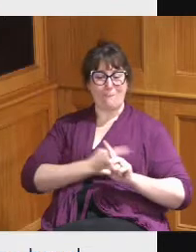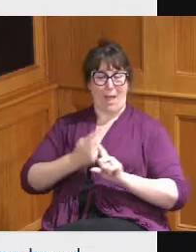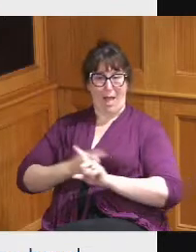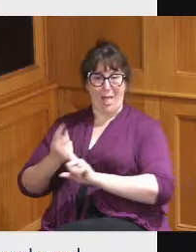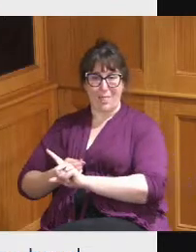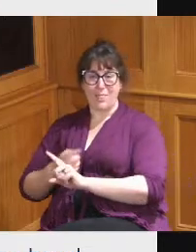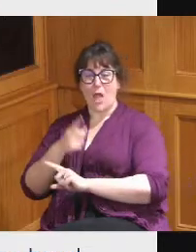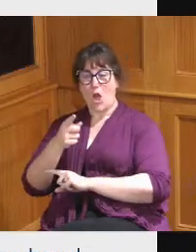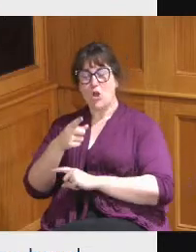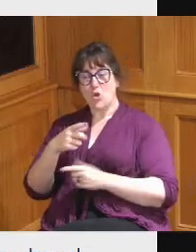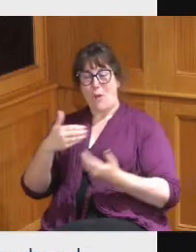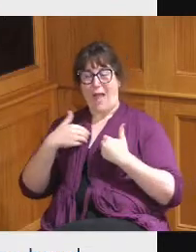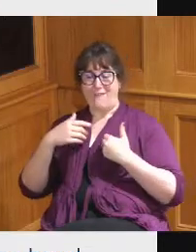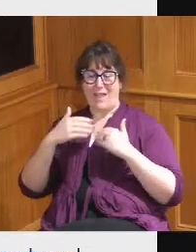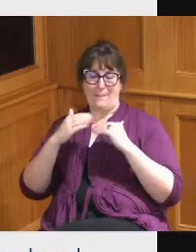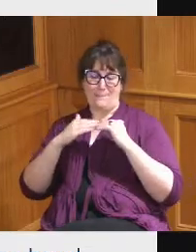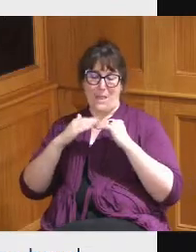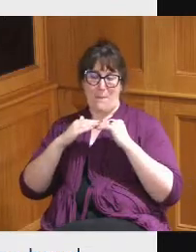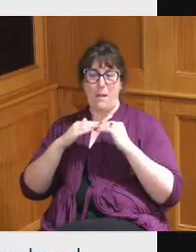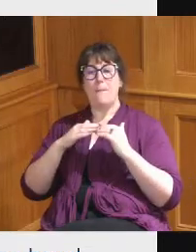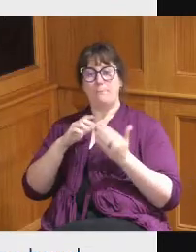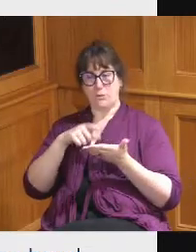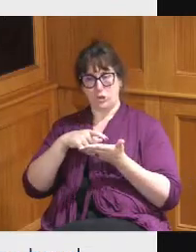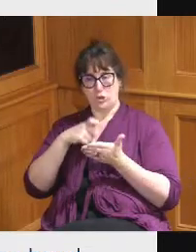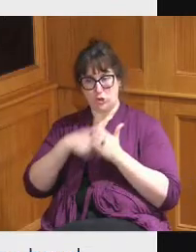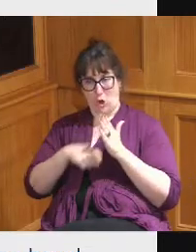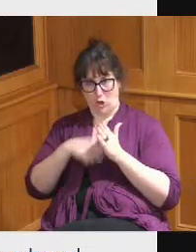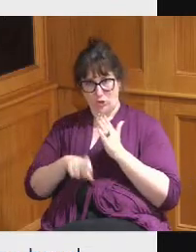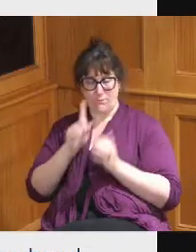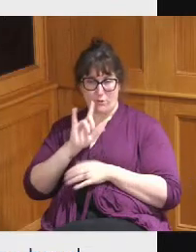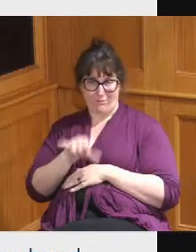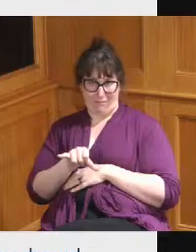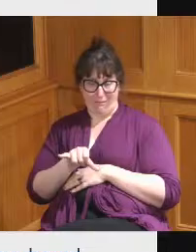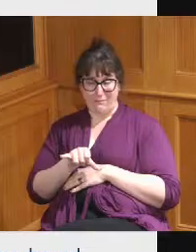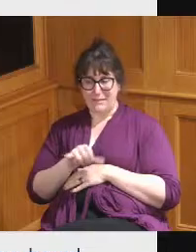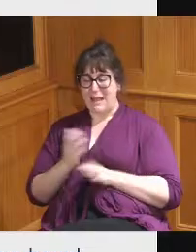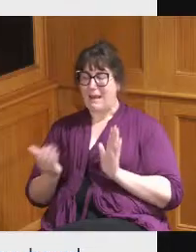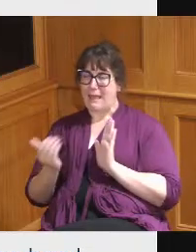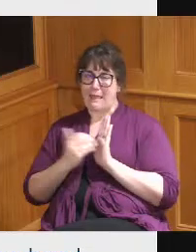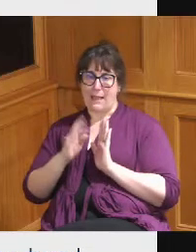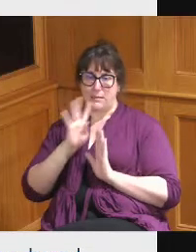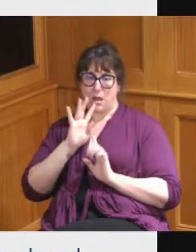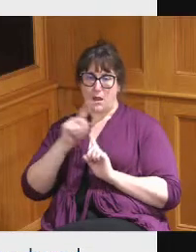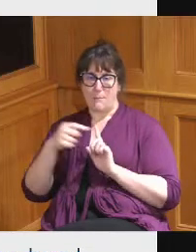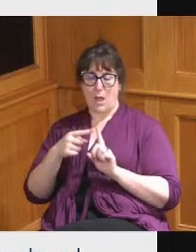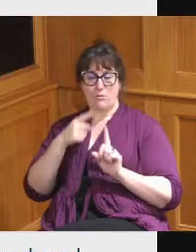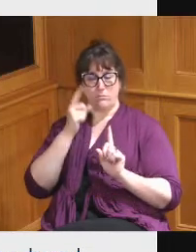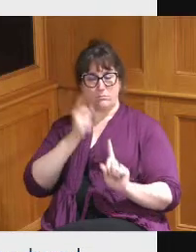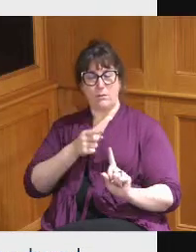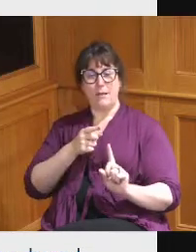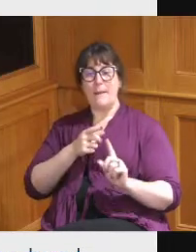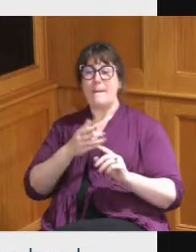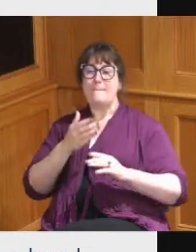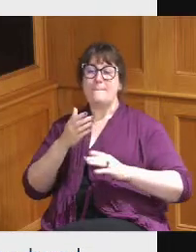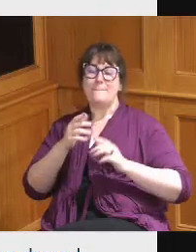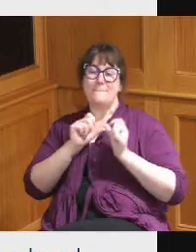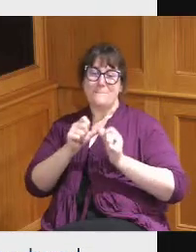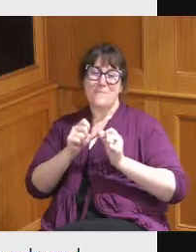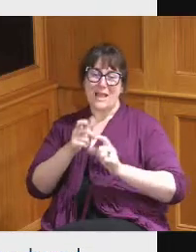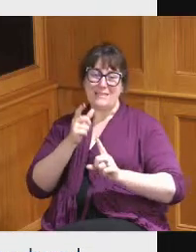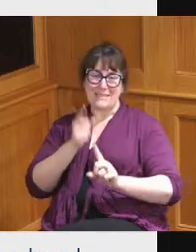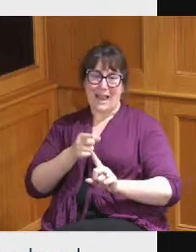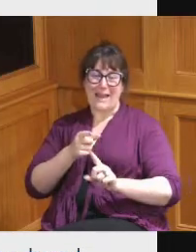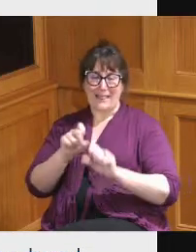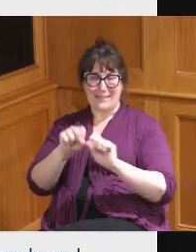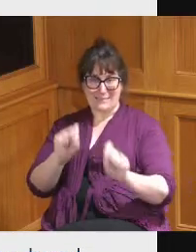paying a minimum charge. And that's important because, again, really speaking to maintaining the system, we have a lot